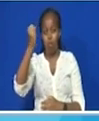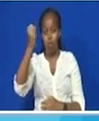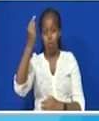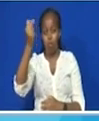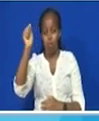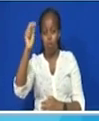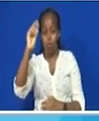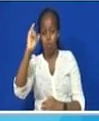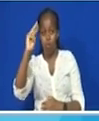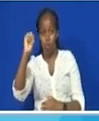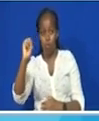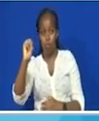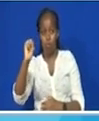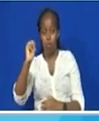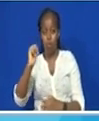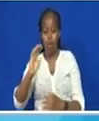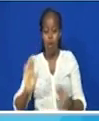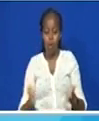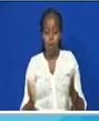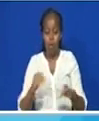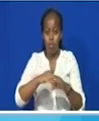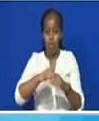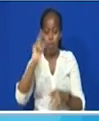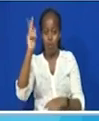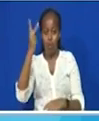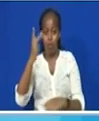Kenya, and that should give us 3 marks.